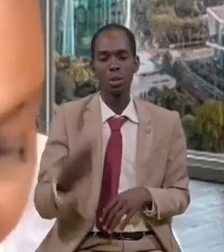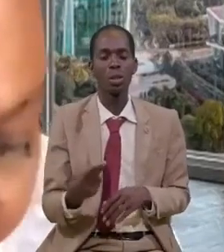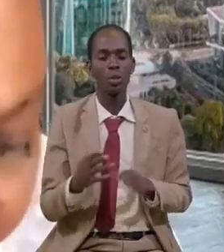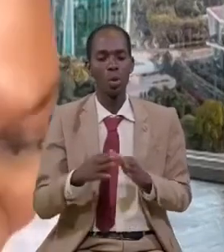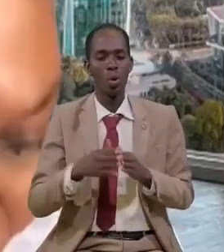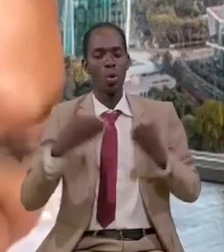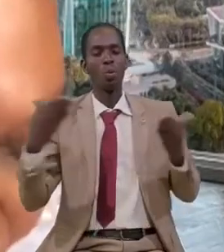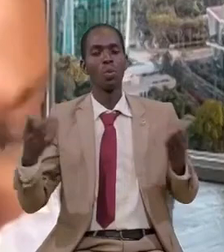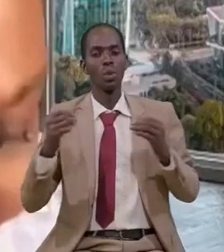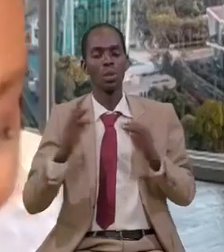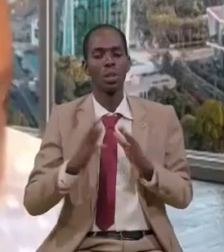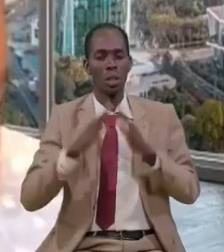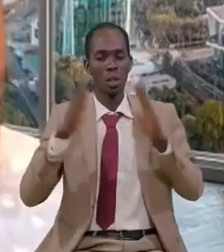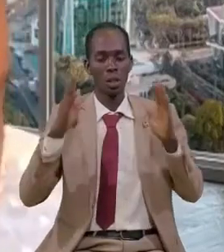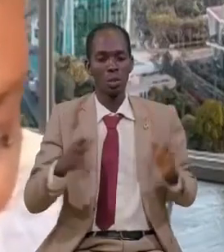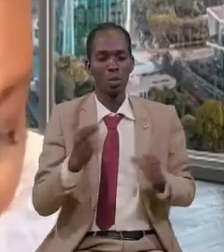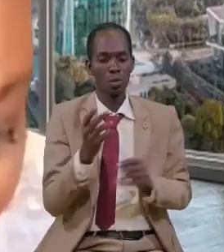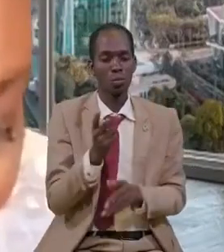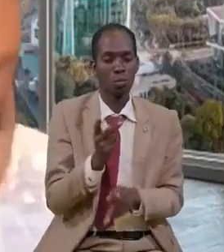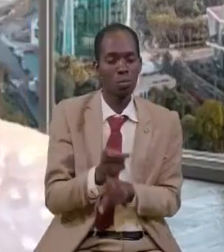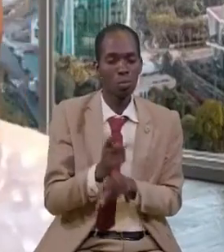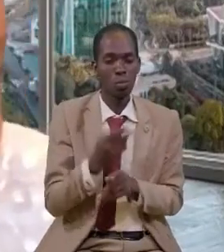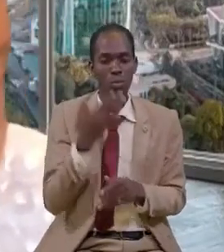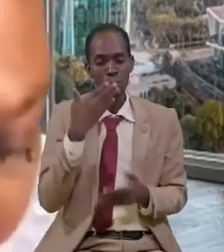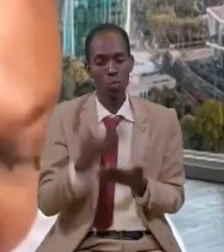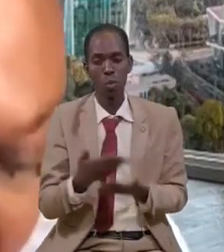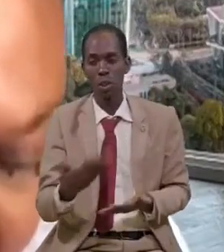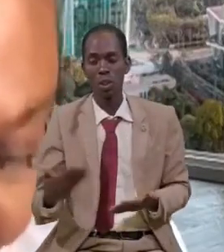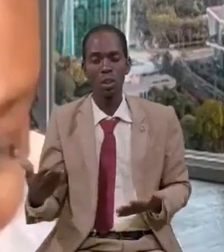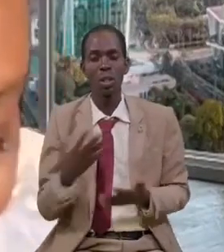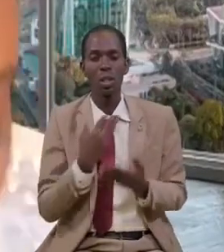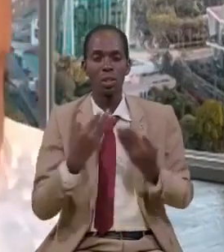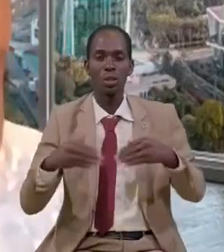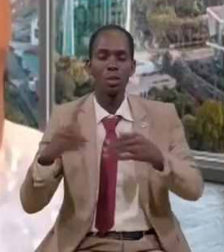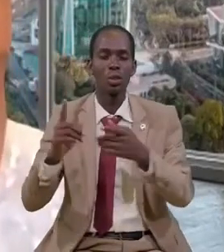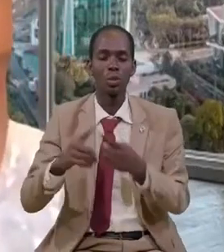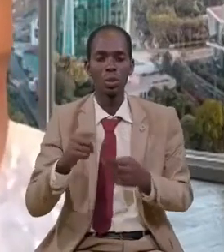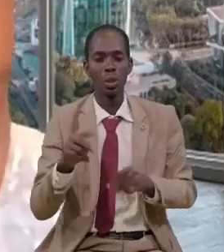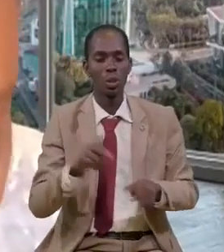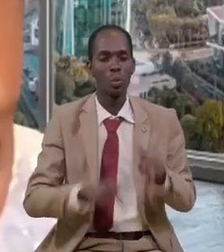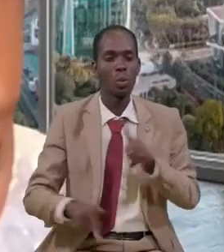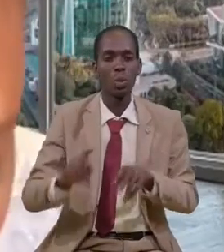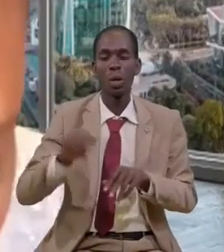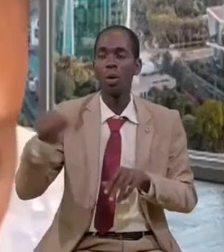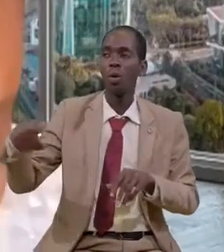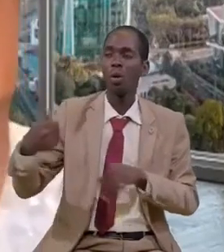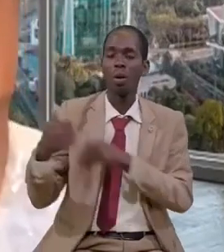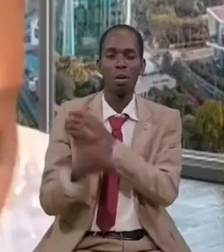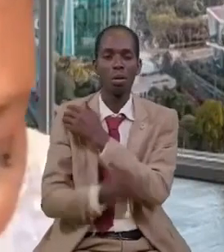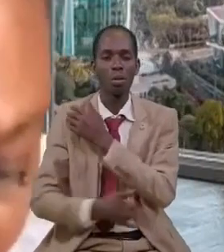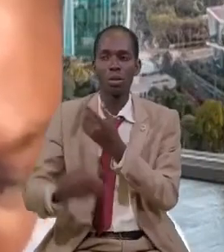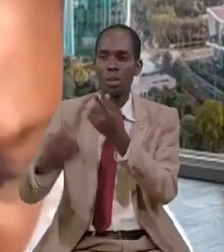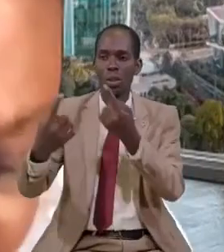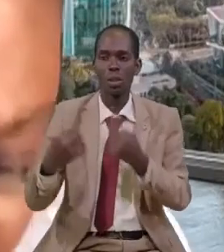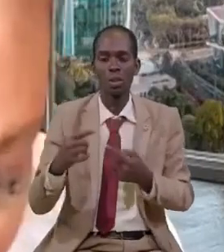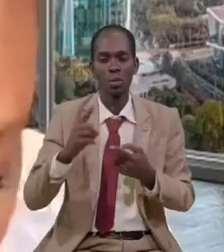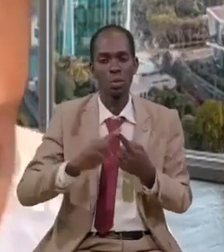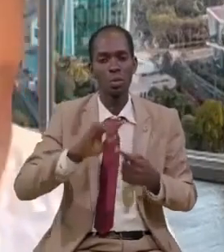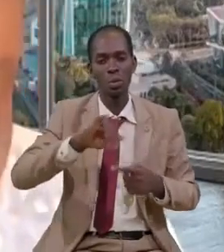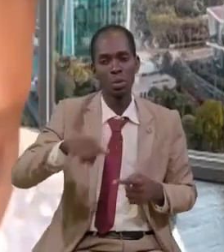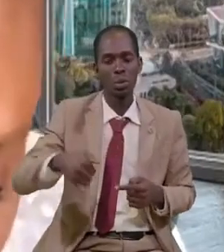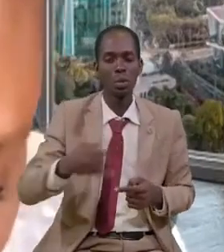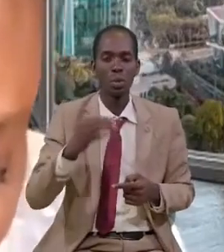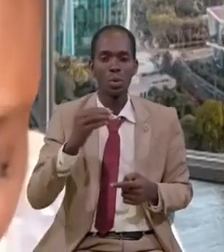famine waxed sore in the land of Egypt. And all countries came unto Joseph from unto Egypt